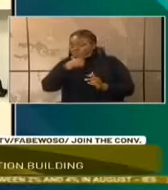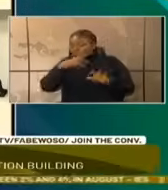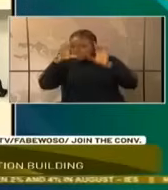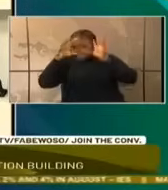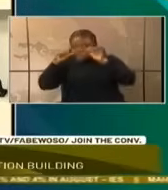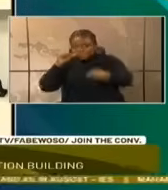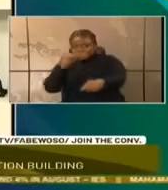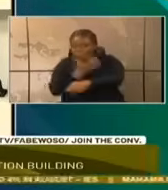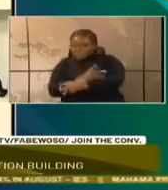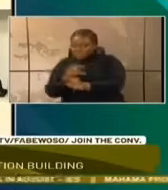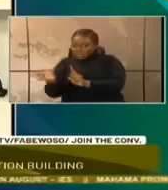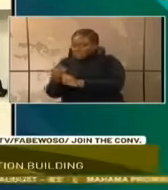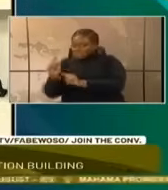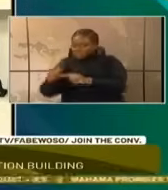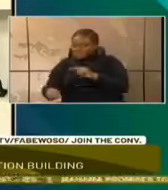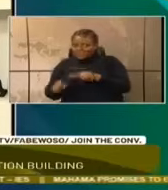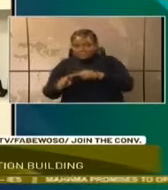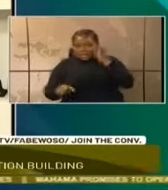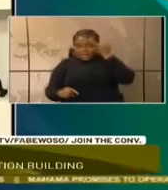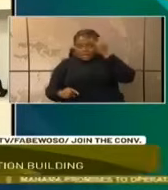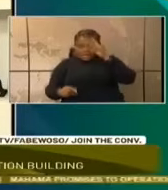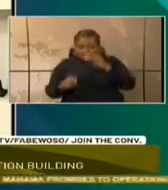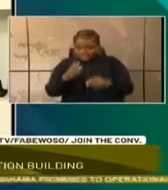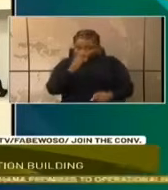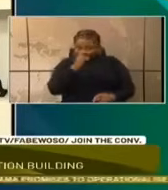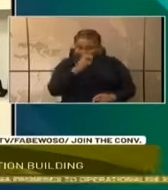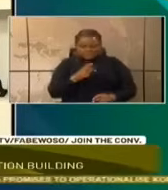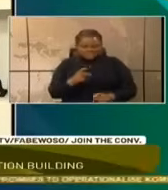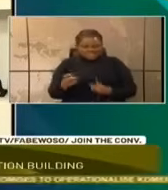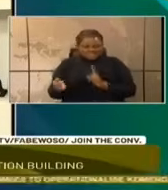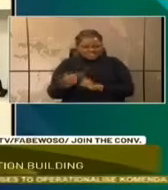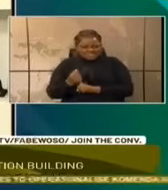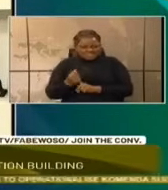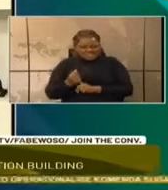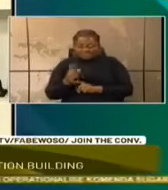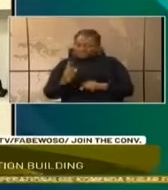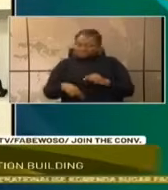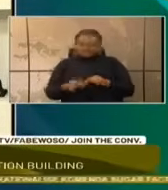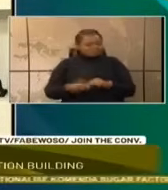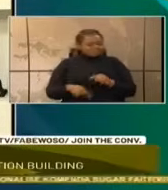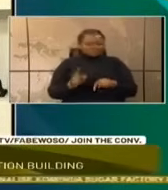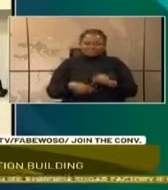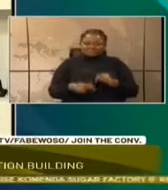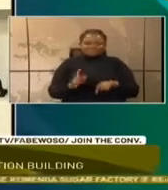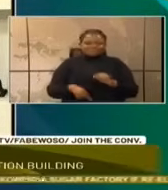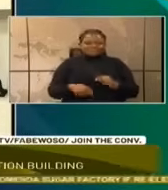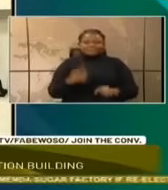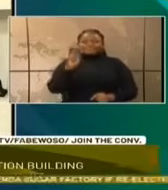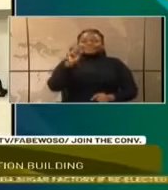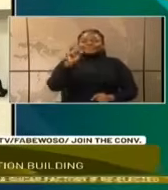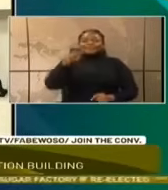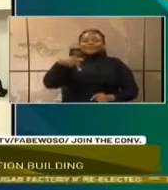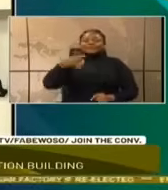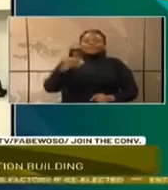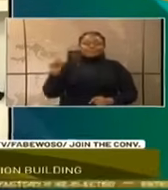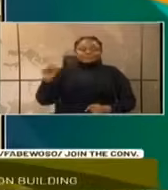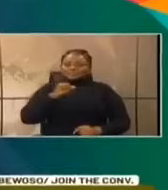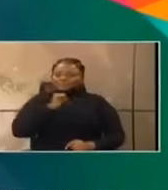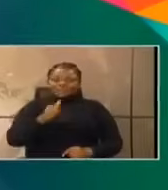Yumamano. But Meteor Bunsan. Who told you they can arrest him? Baumia to me, Chi. Napokra, you on your gun and he.